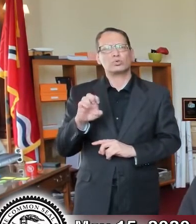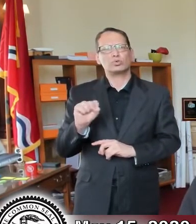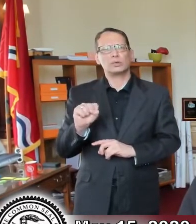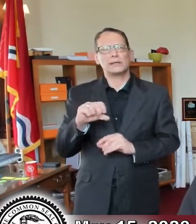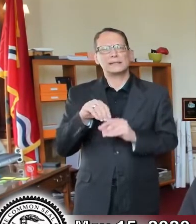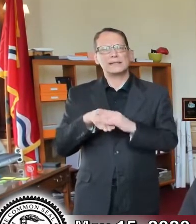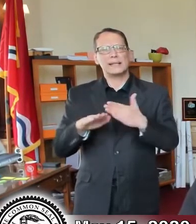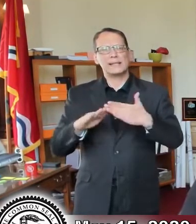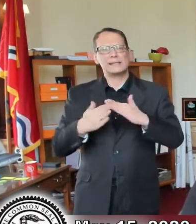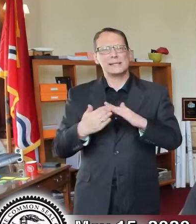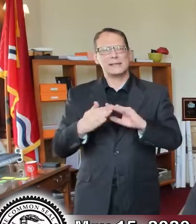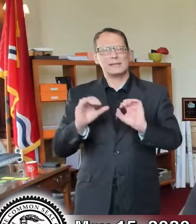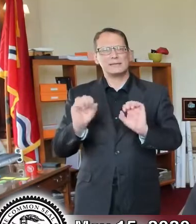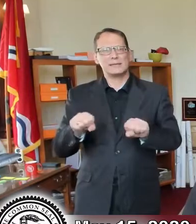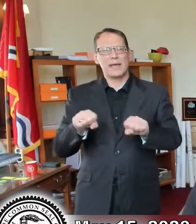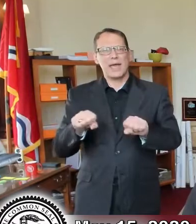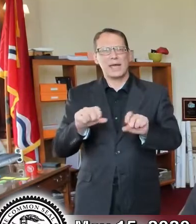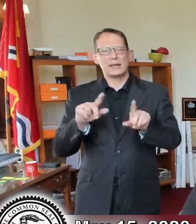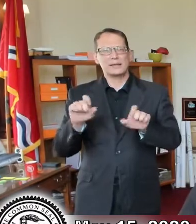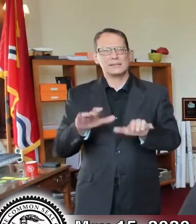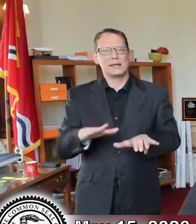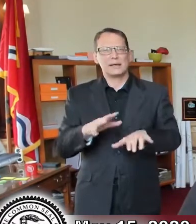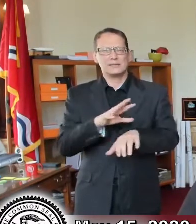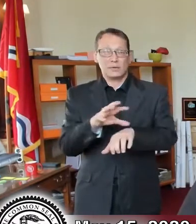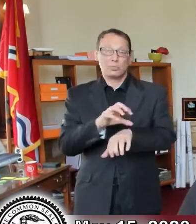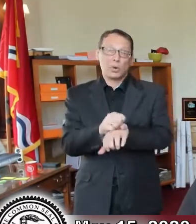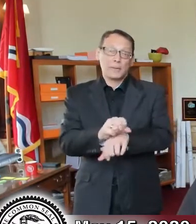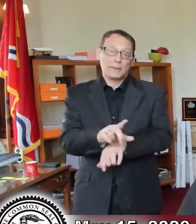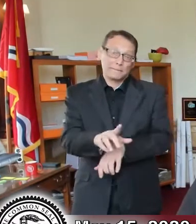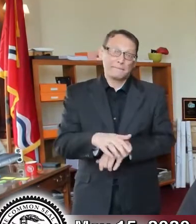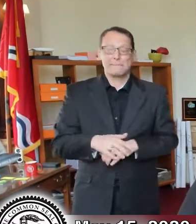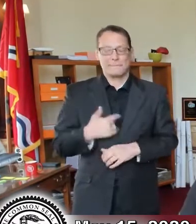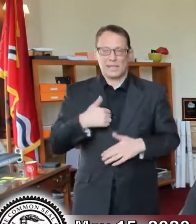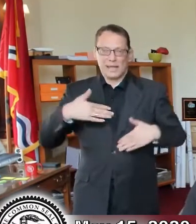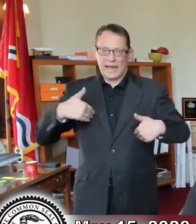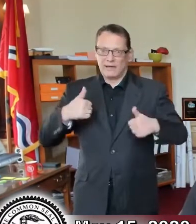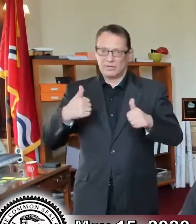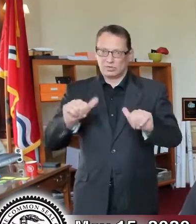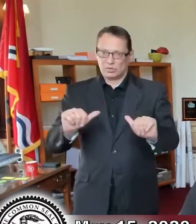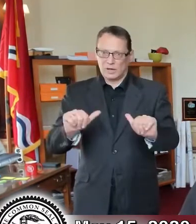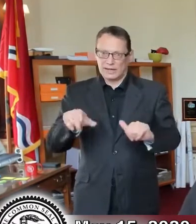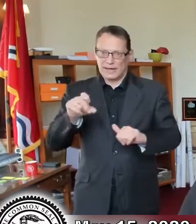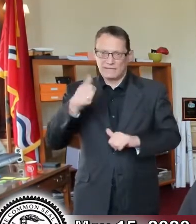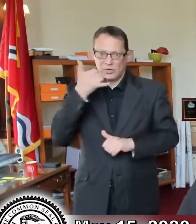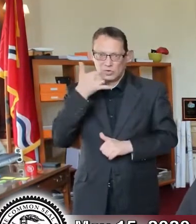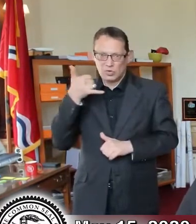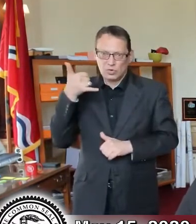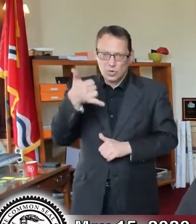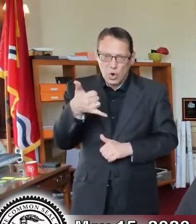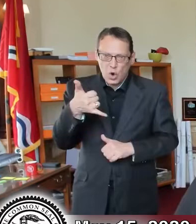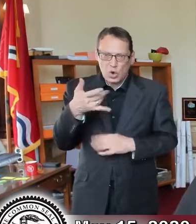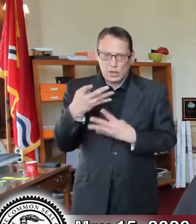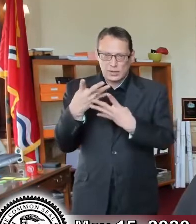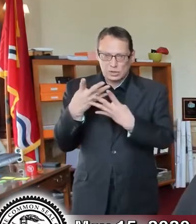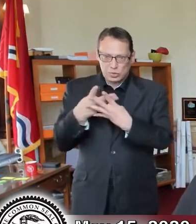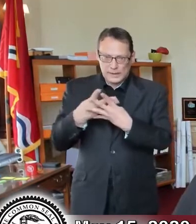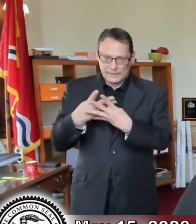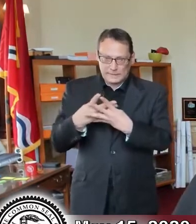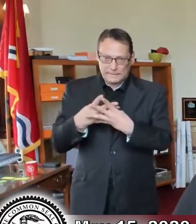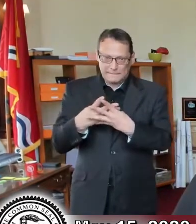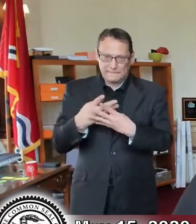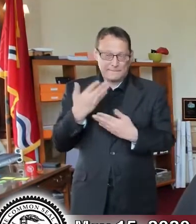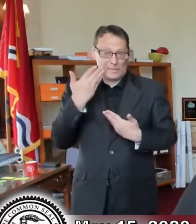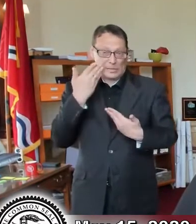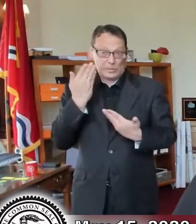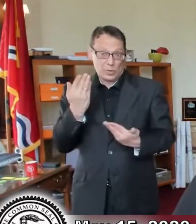city where you can get a test if you get an appointment. Now, I haven't tried this out because you do have to call and you have to be screened. So I don't know if